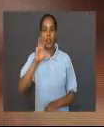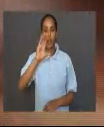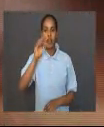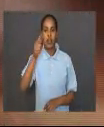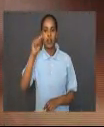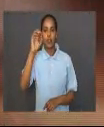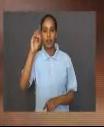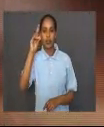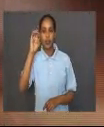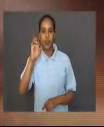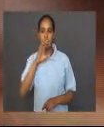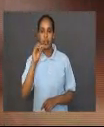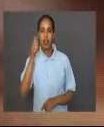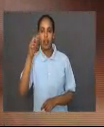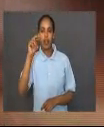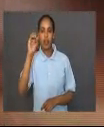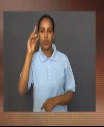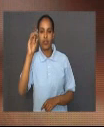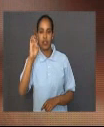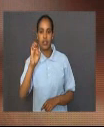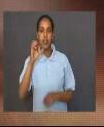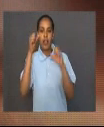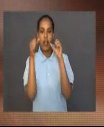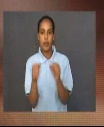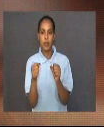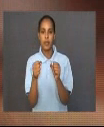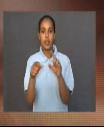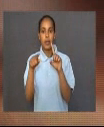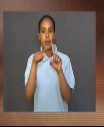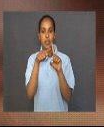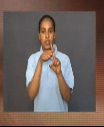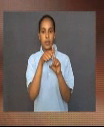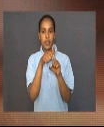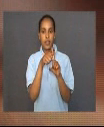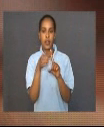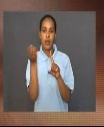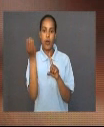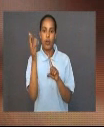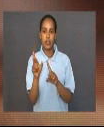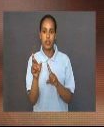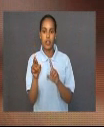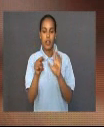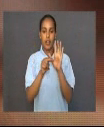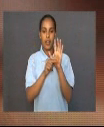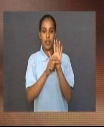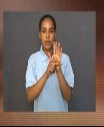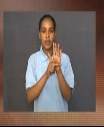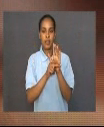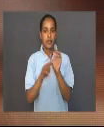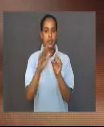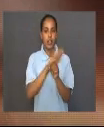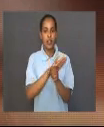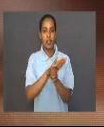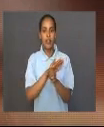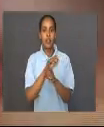Cathodes and anodes can be positively or negatively